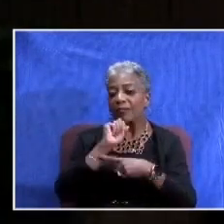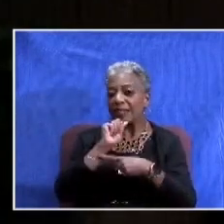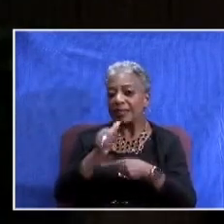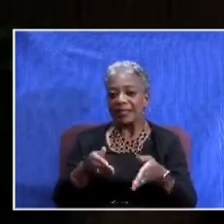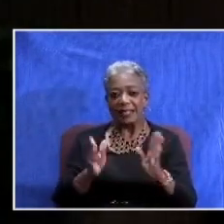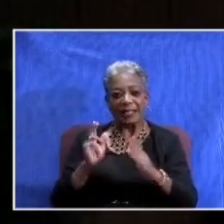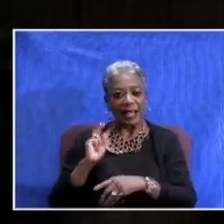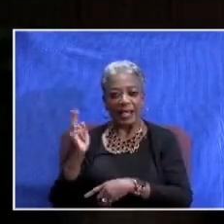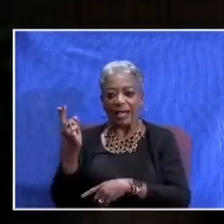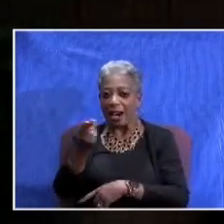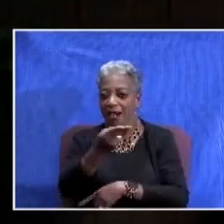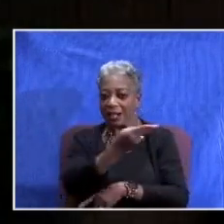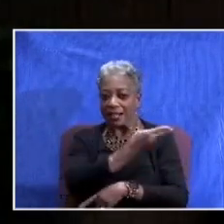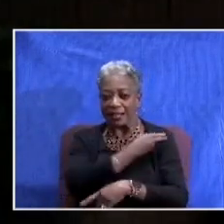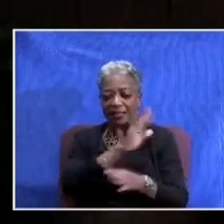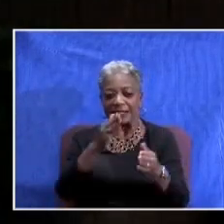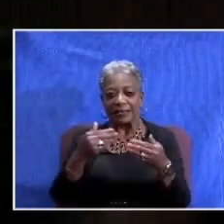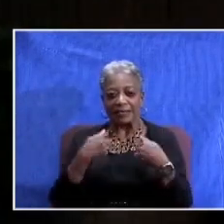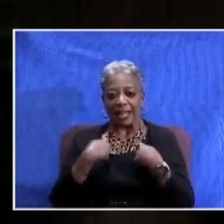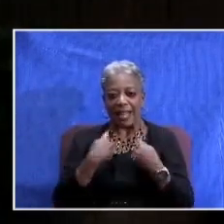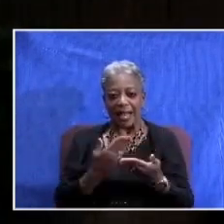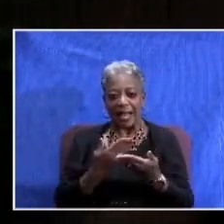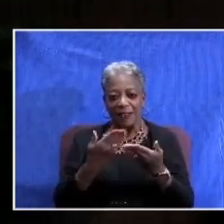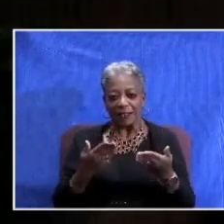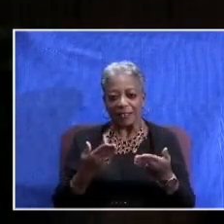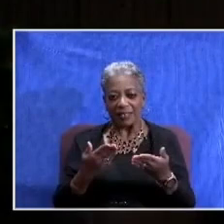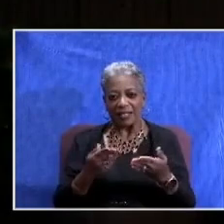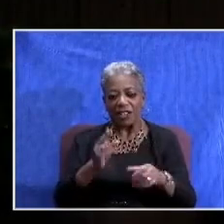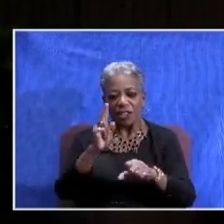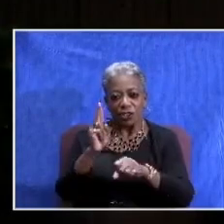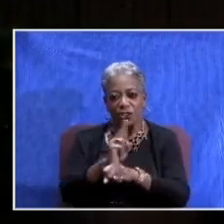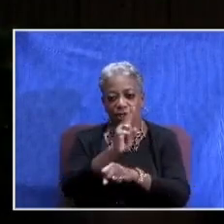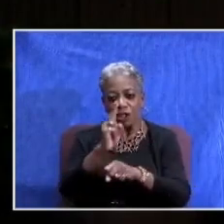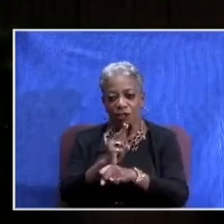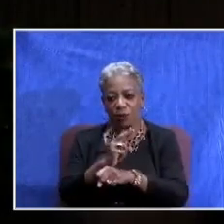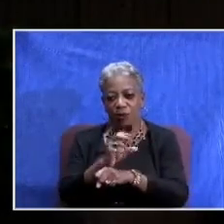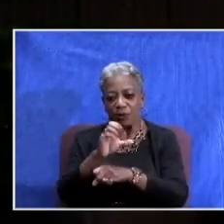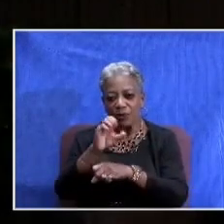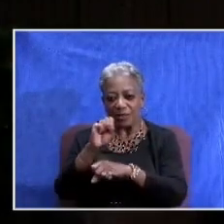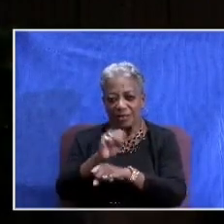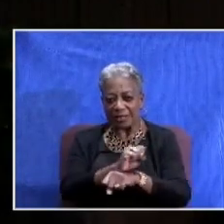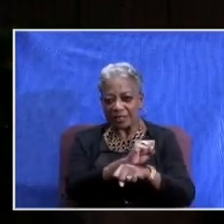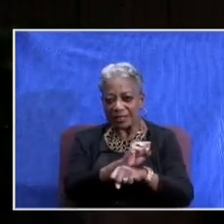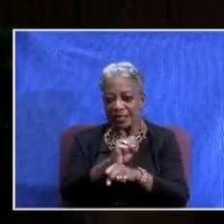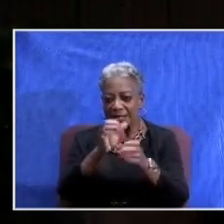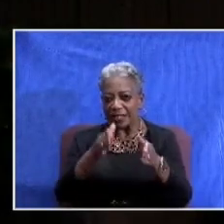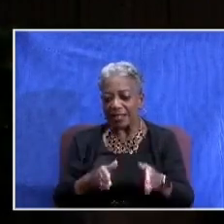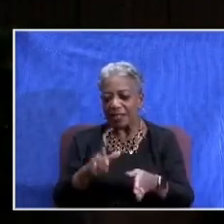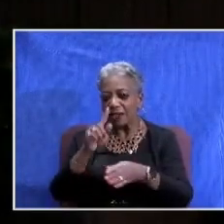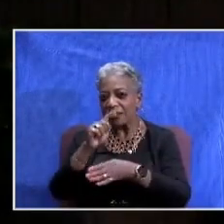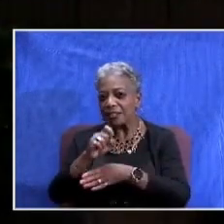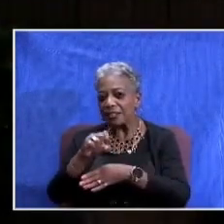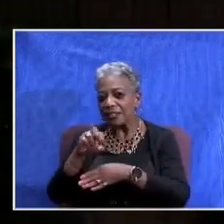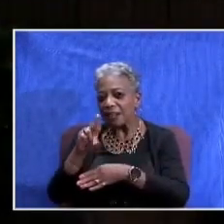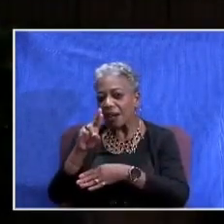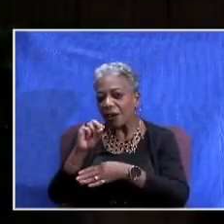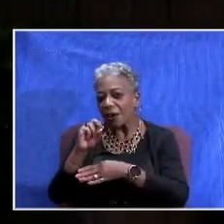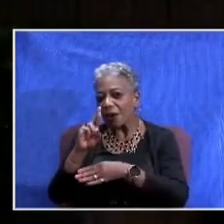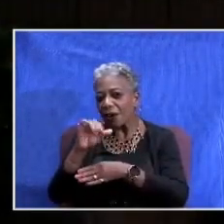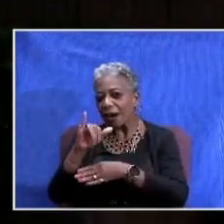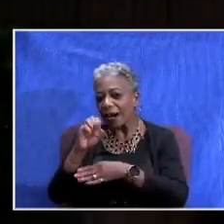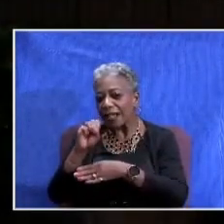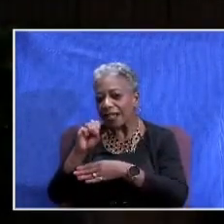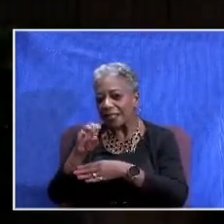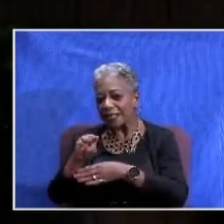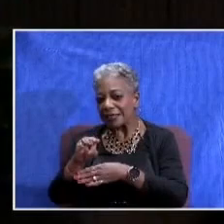They rescinded it. Slavery, terrorism, which means lynching. You got lynched to